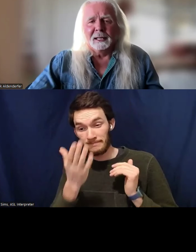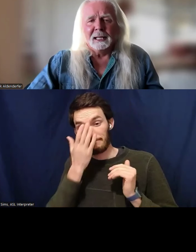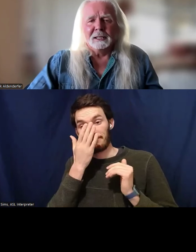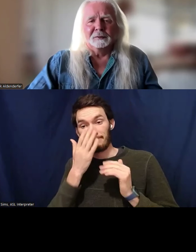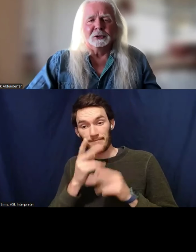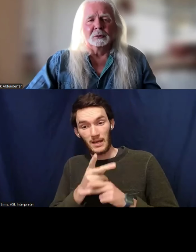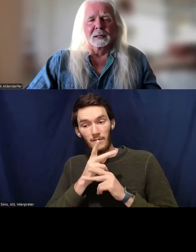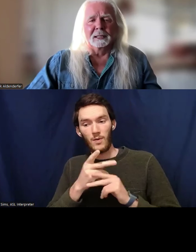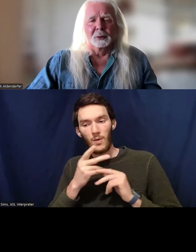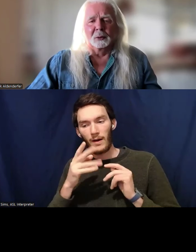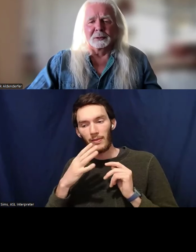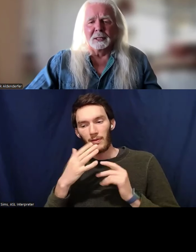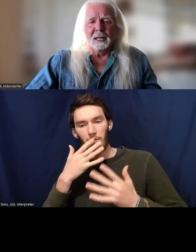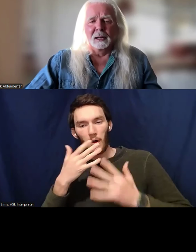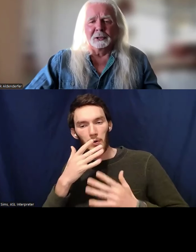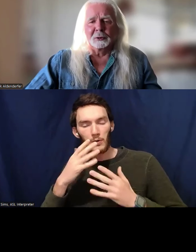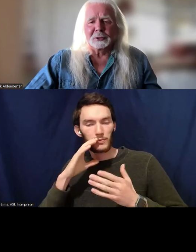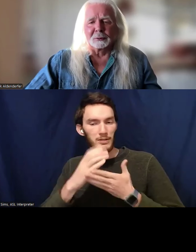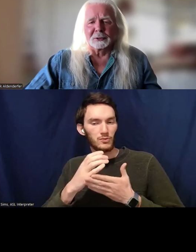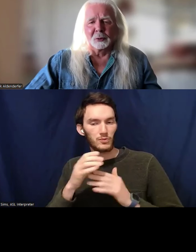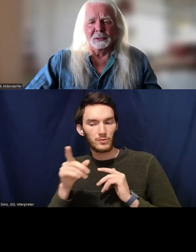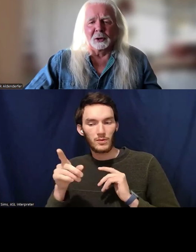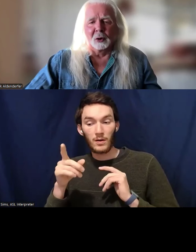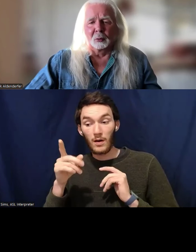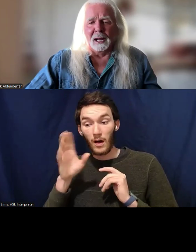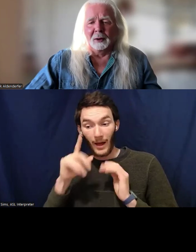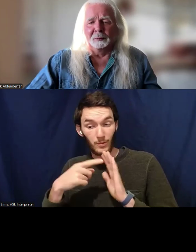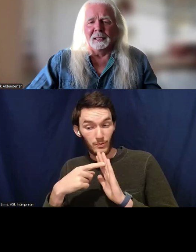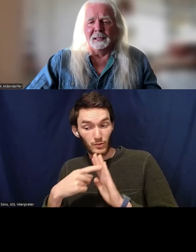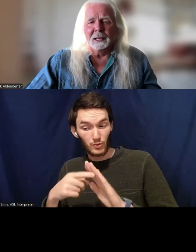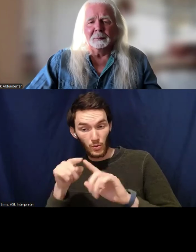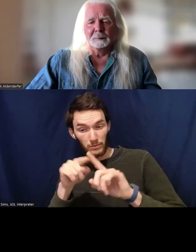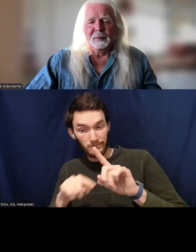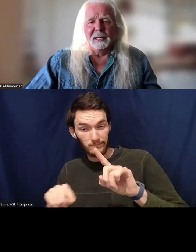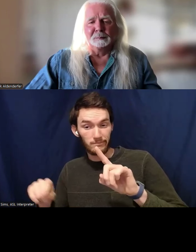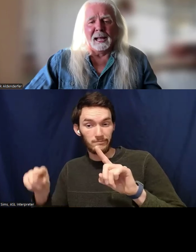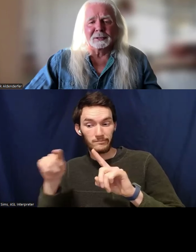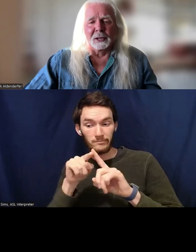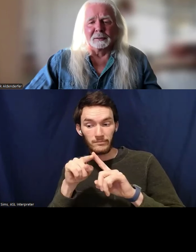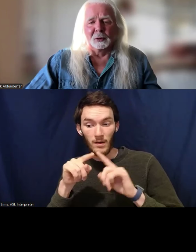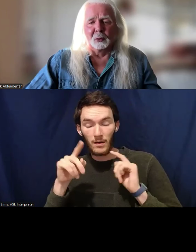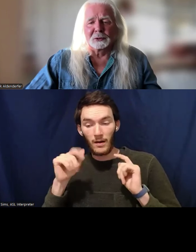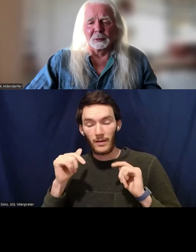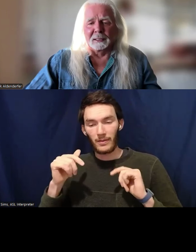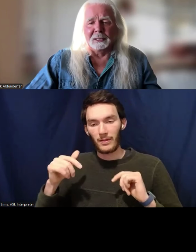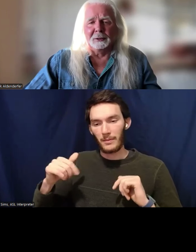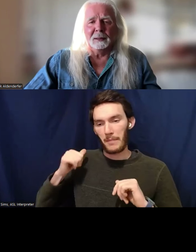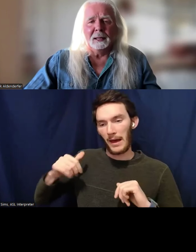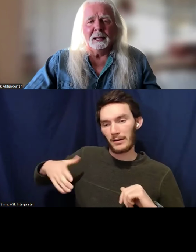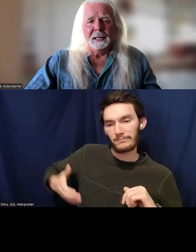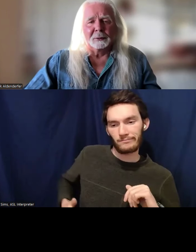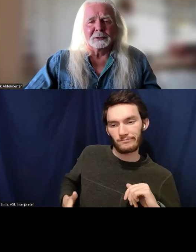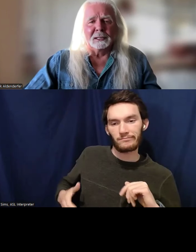the individual riding a horse, my cursor is going to go around the backside of the horse right